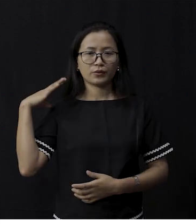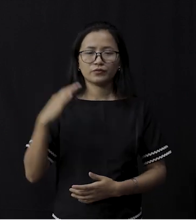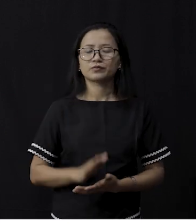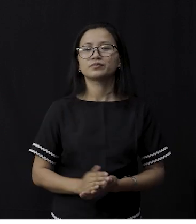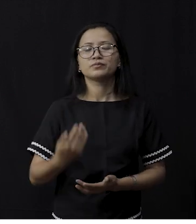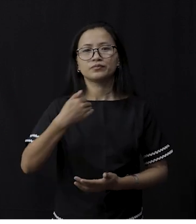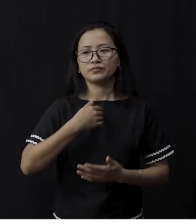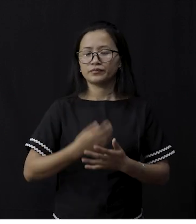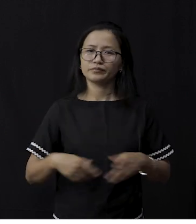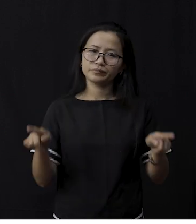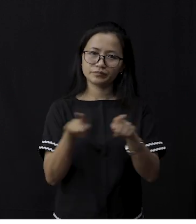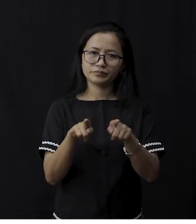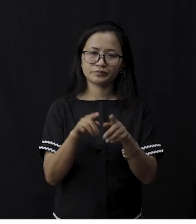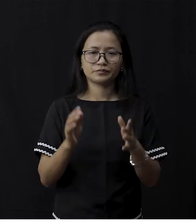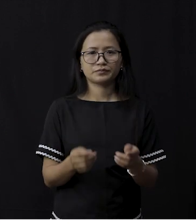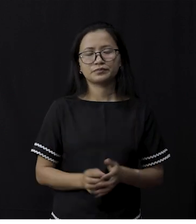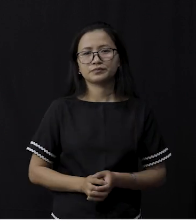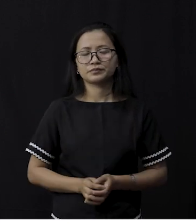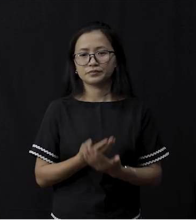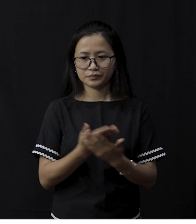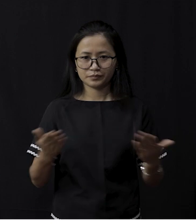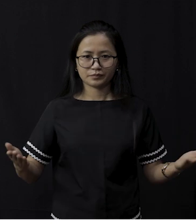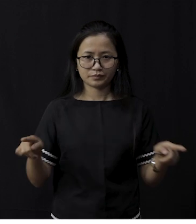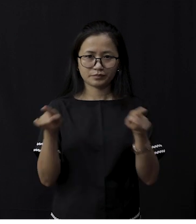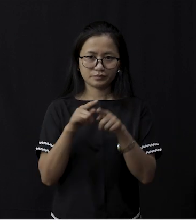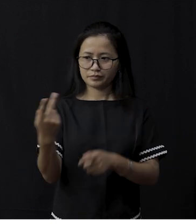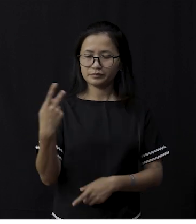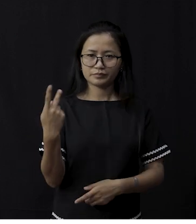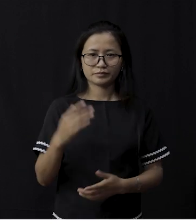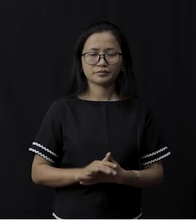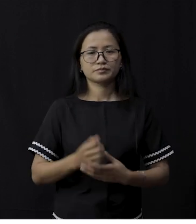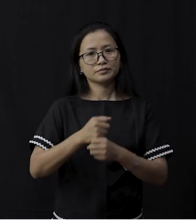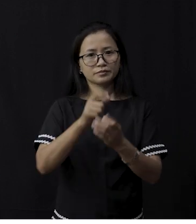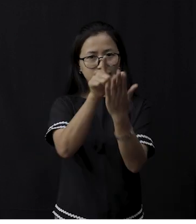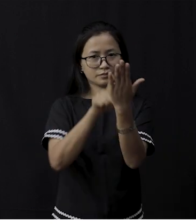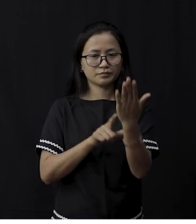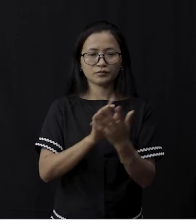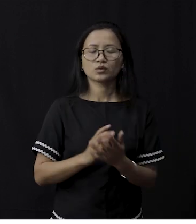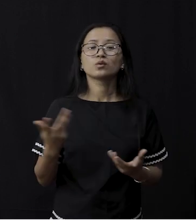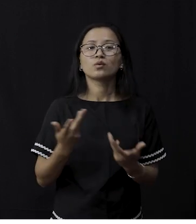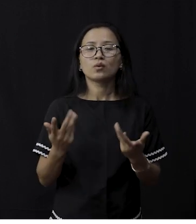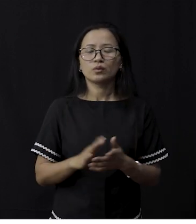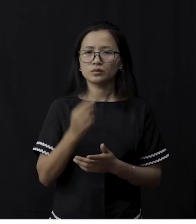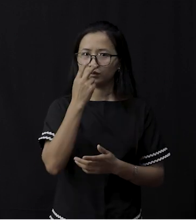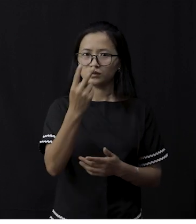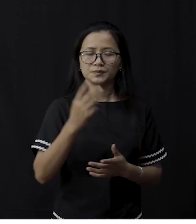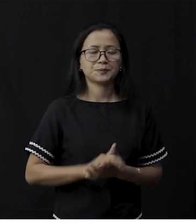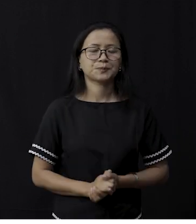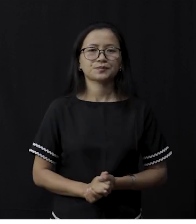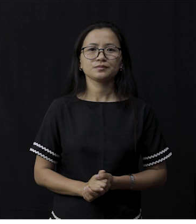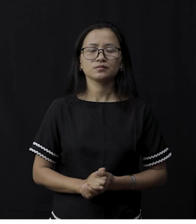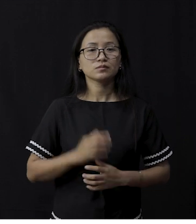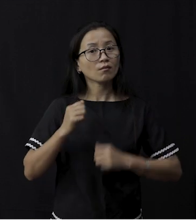going out and I'll do the same thing. And then both of us together are going to make that list of what all did we see.